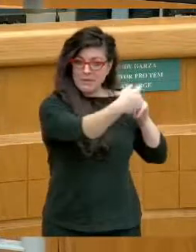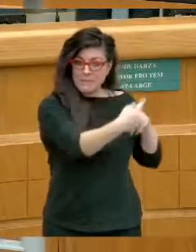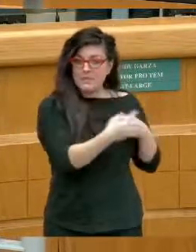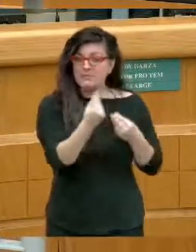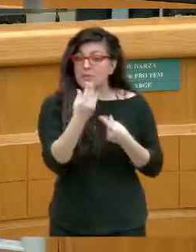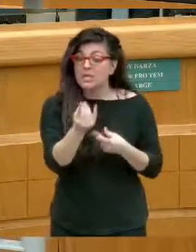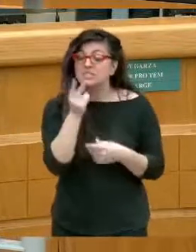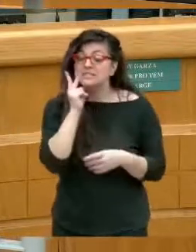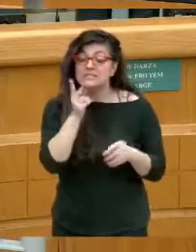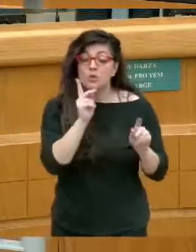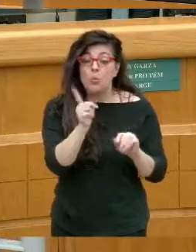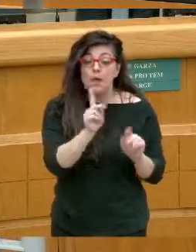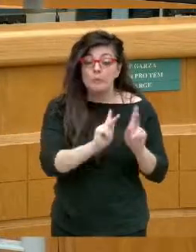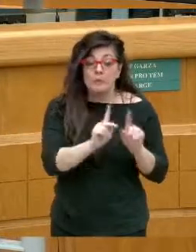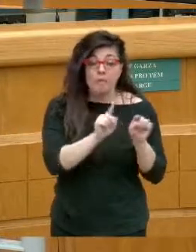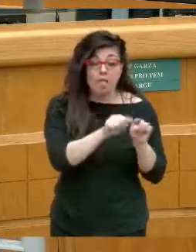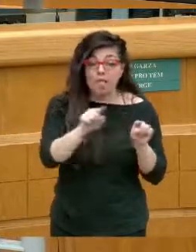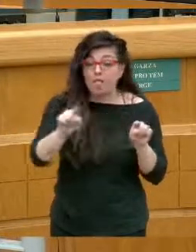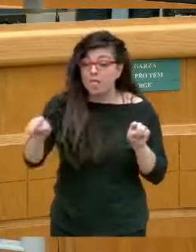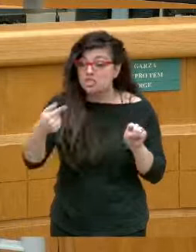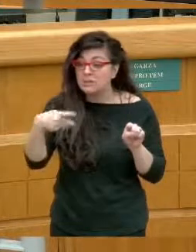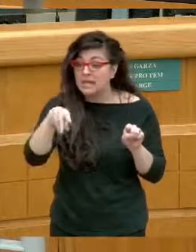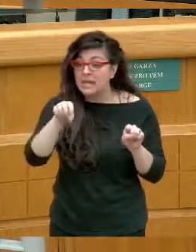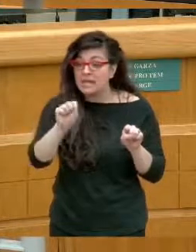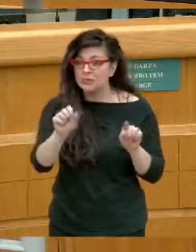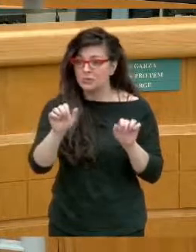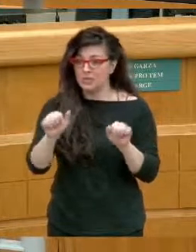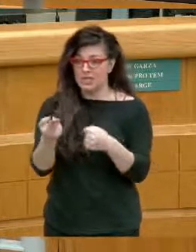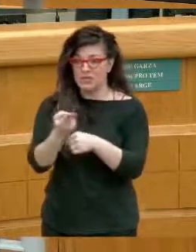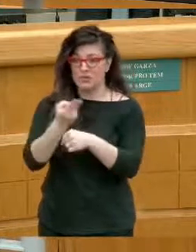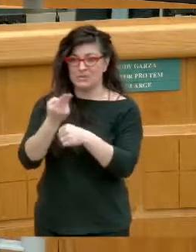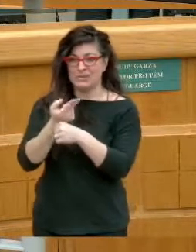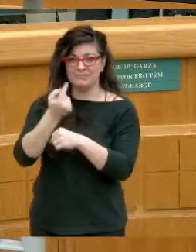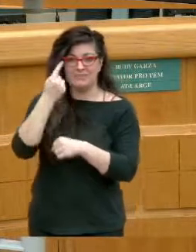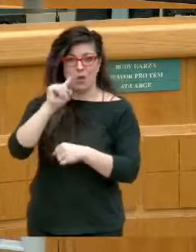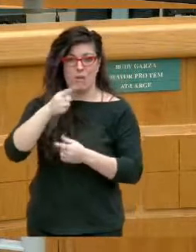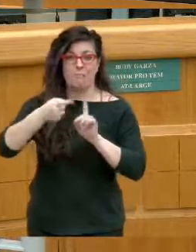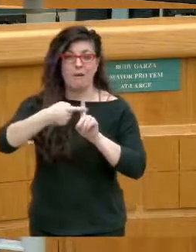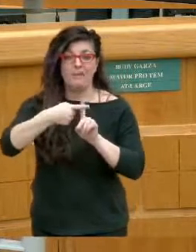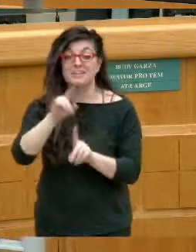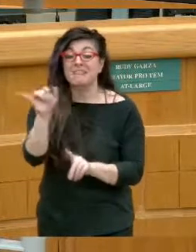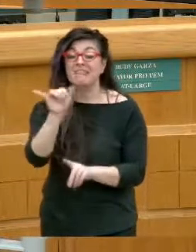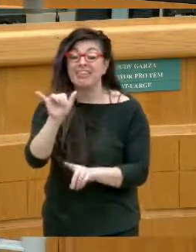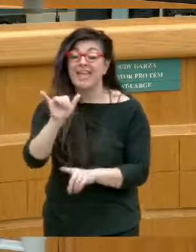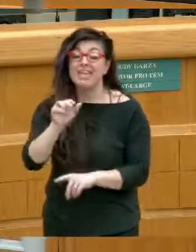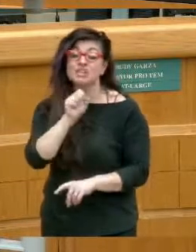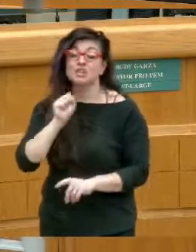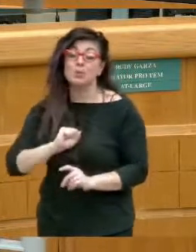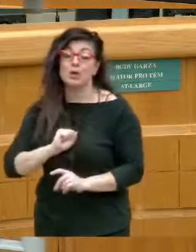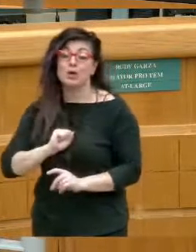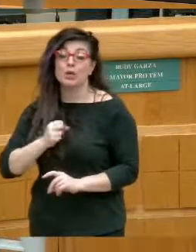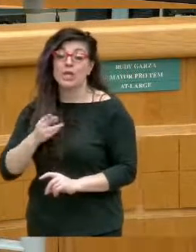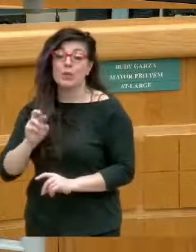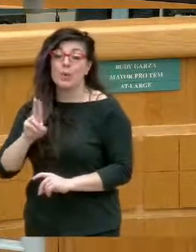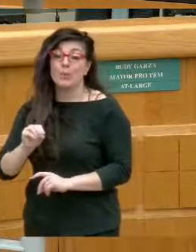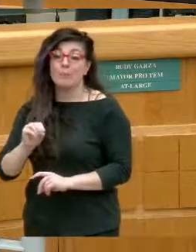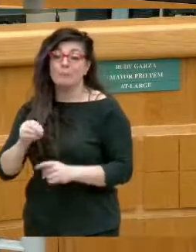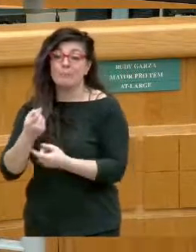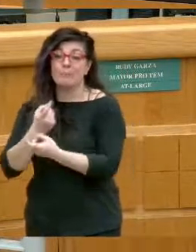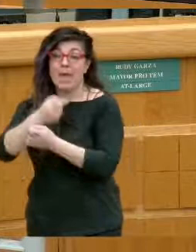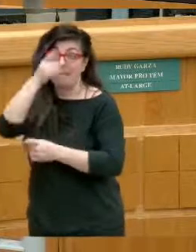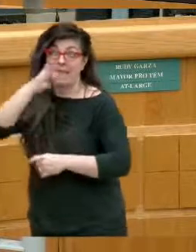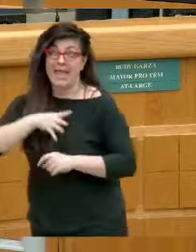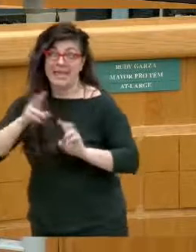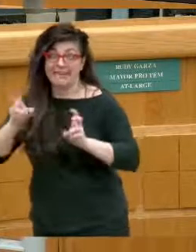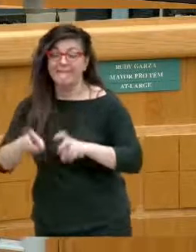our advantage for good, like Batman did, and use it to try to figure out what's going to happen in the future.